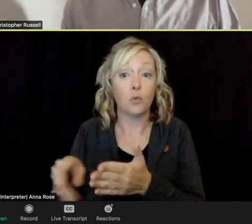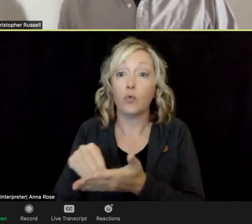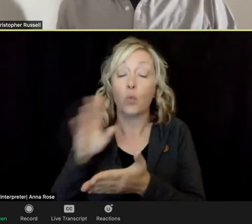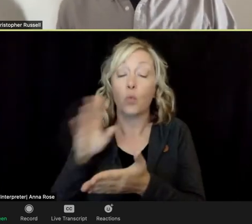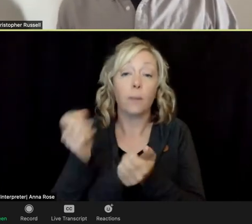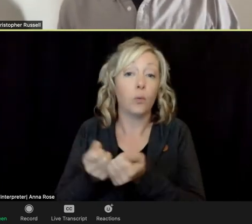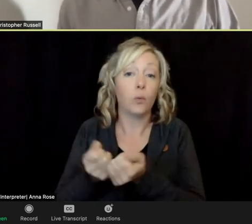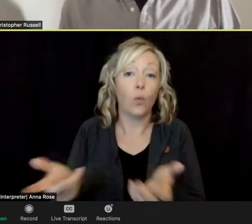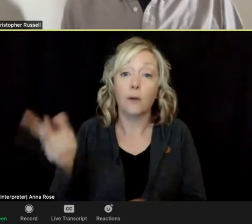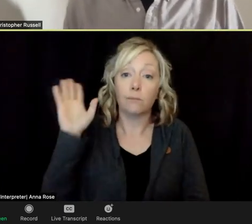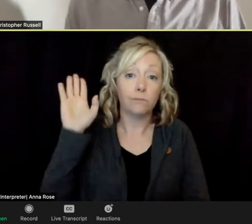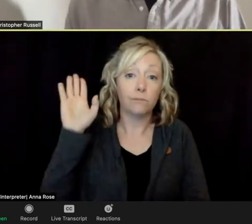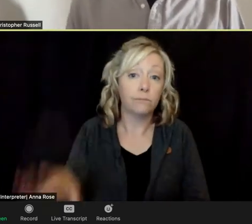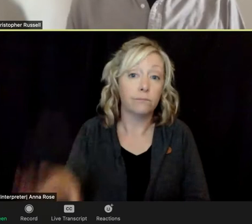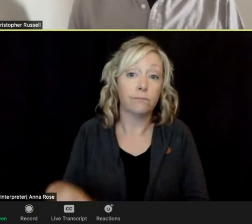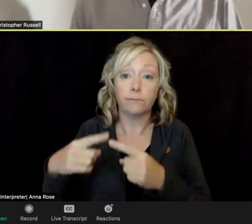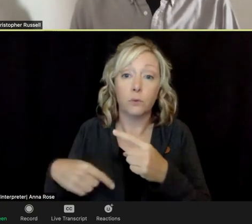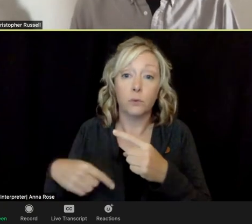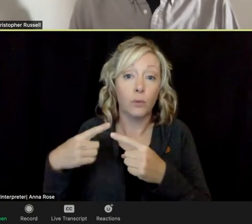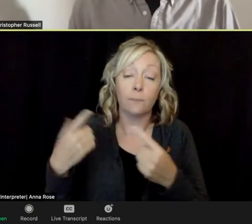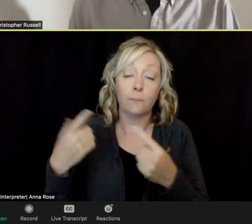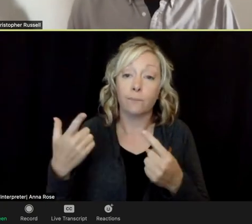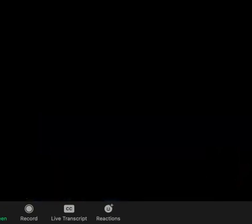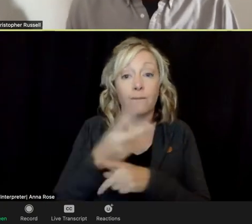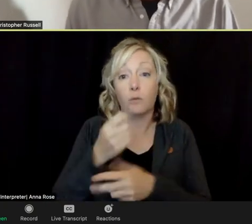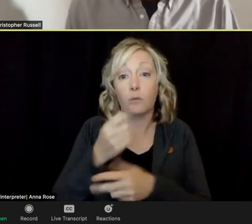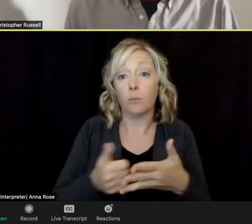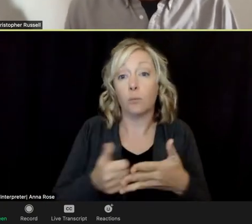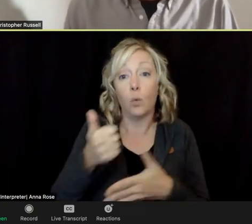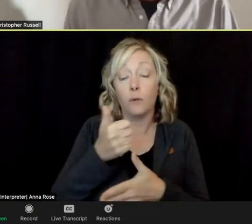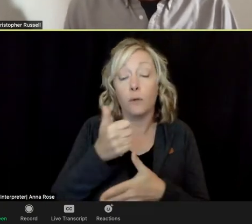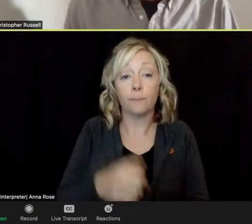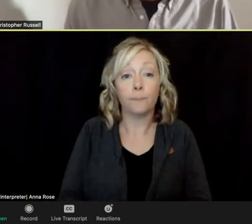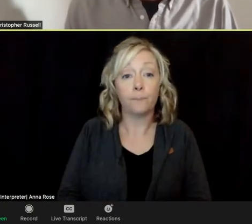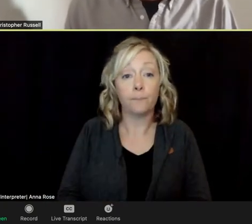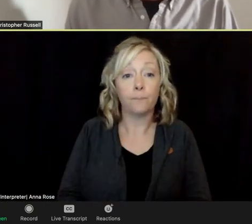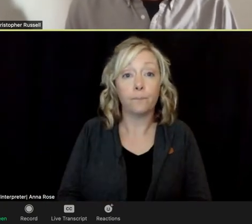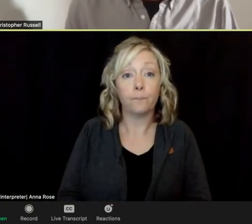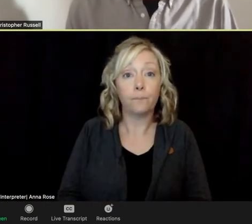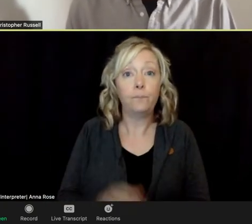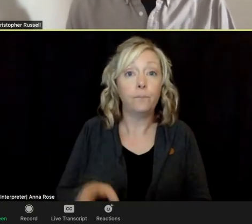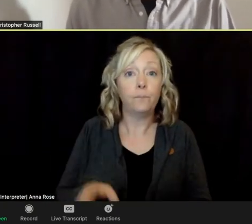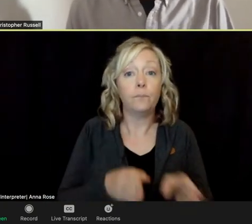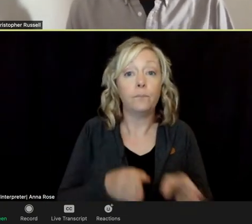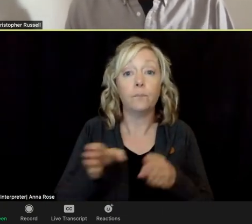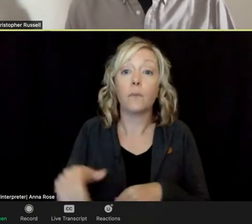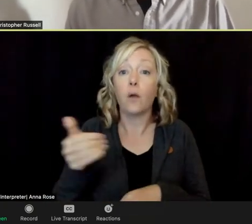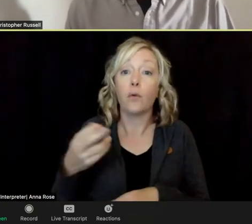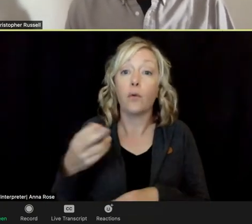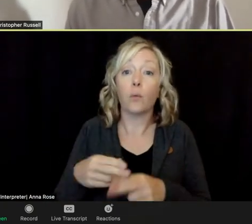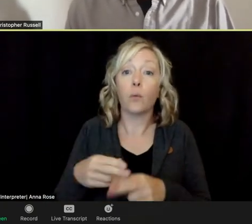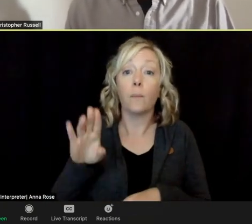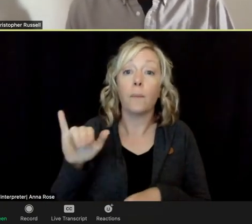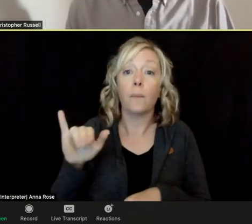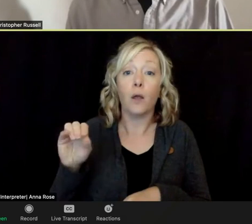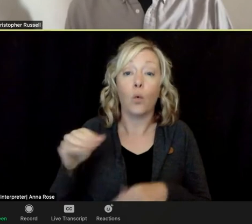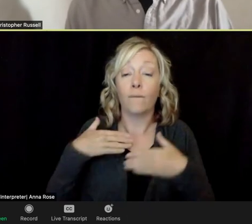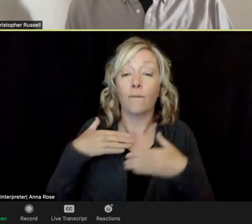speech. So, priorities. Also, the biophysical management plan, right? We may not be able to